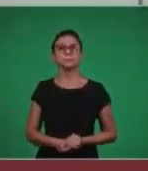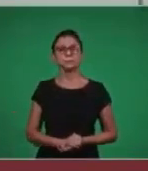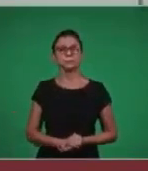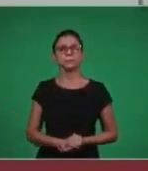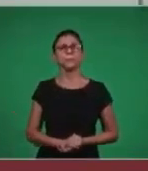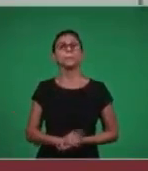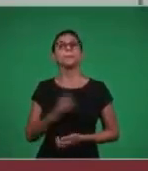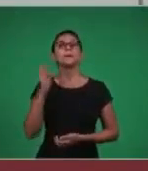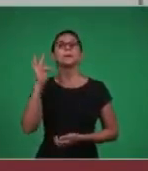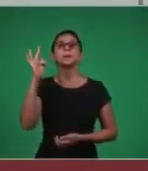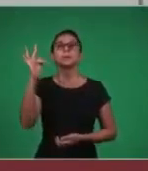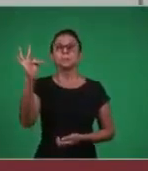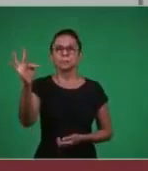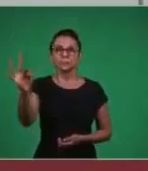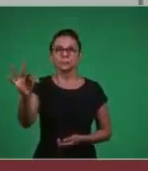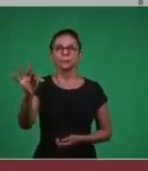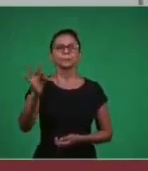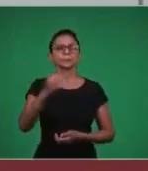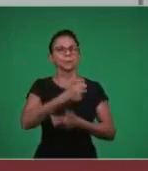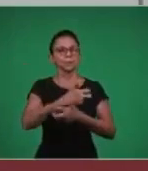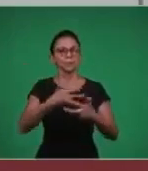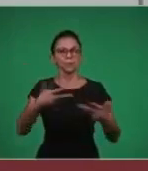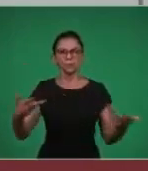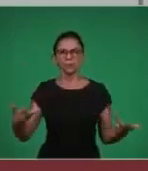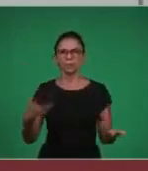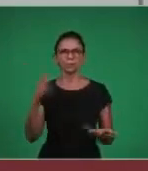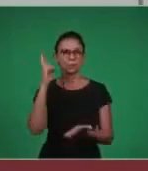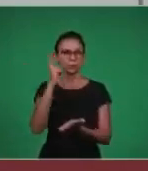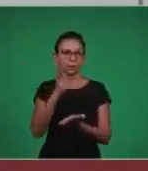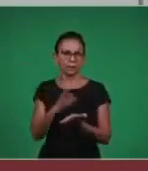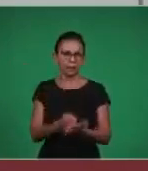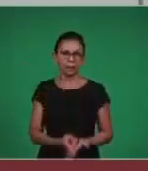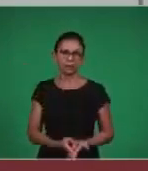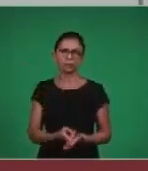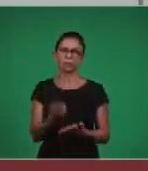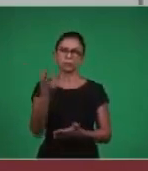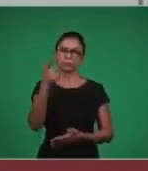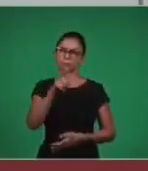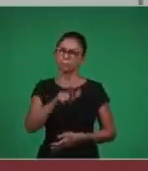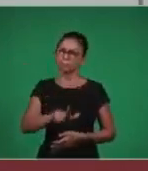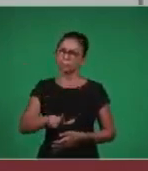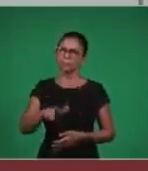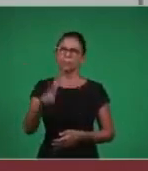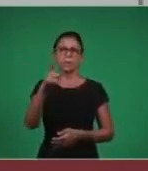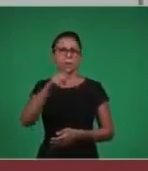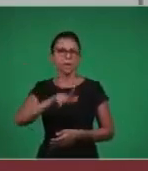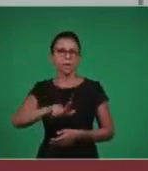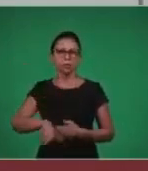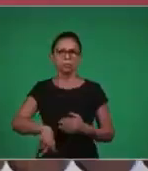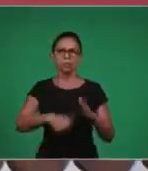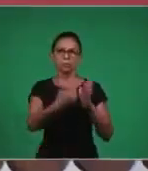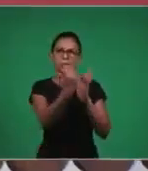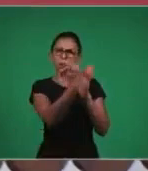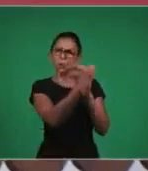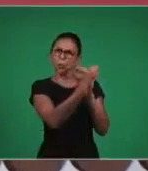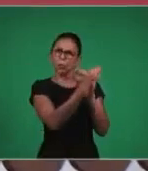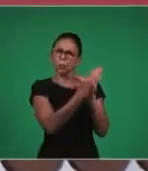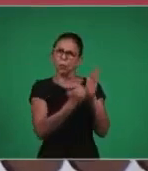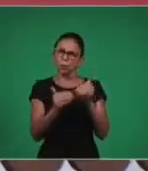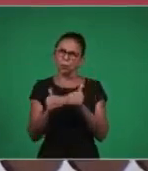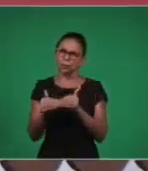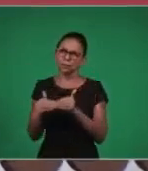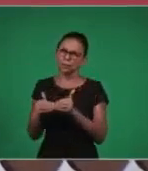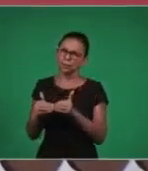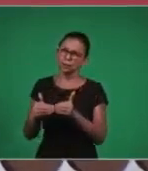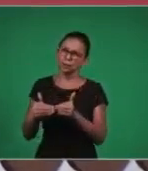will bring in the future many benefits. It's repetition. And regularity and